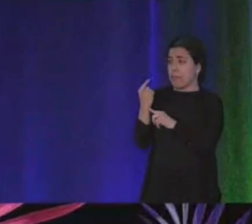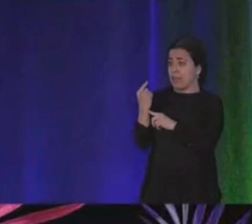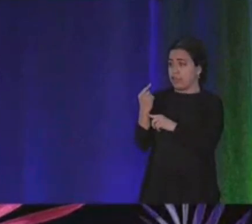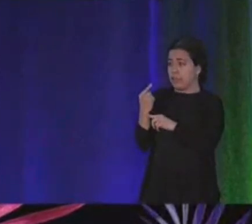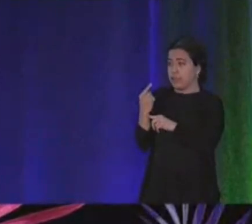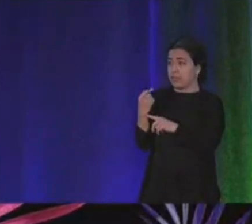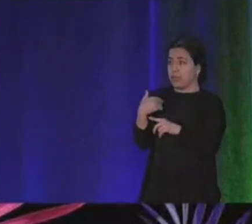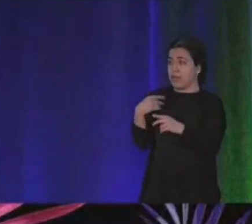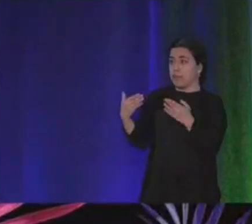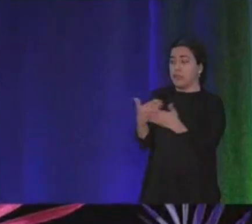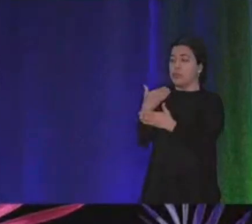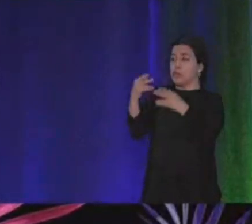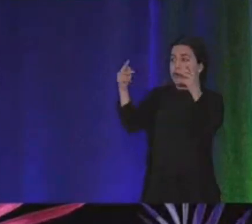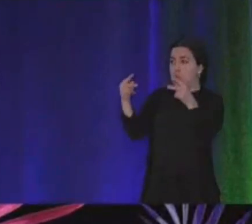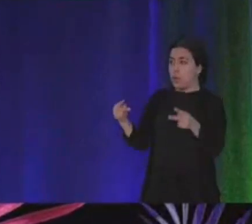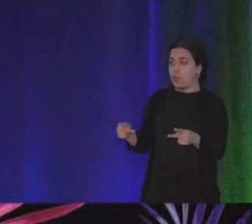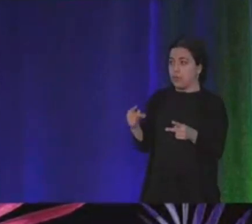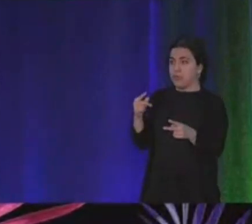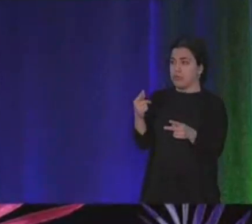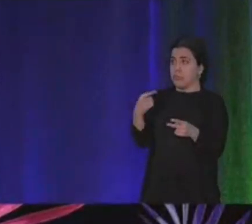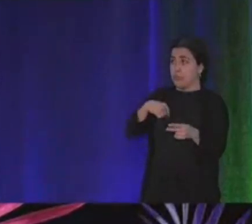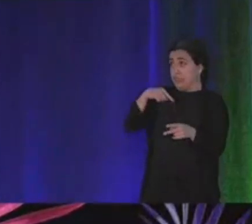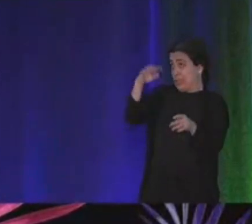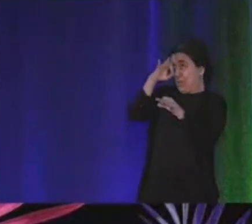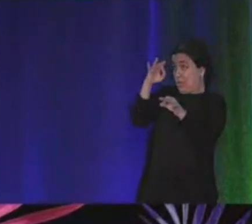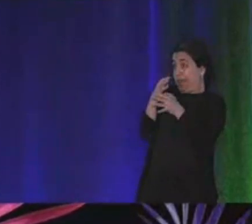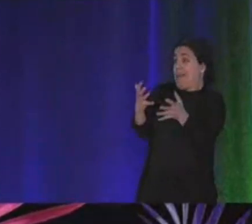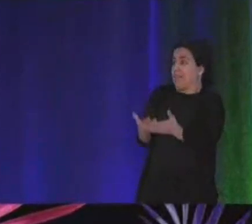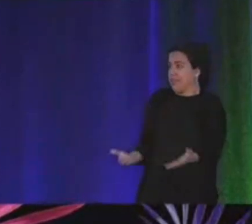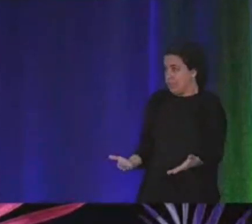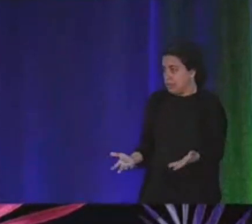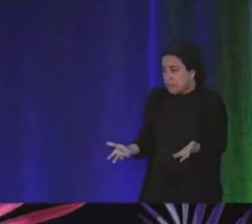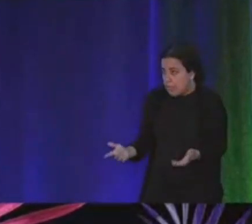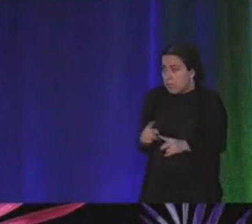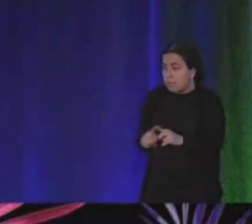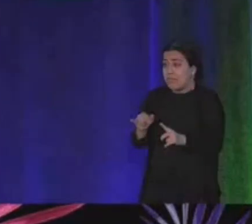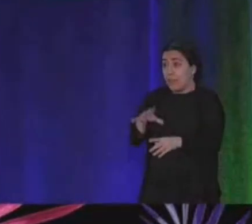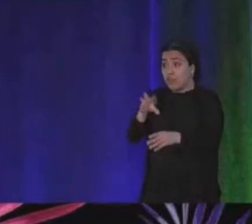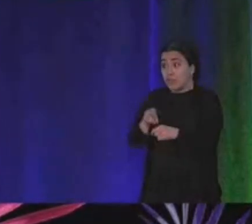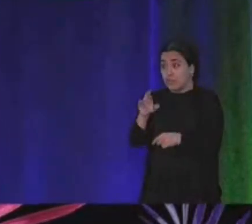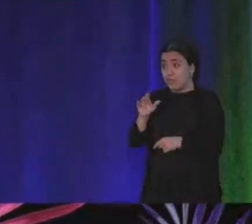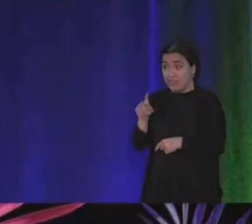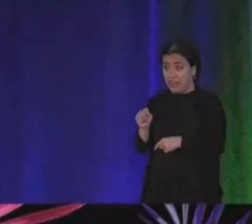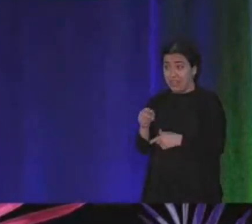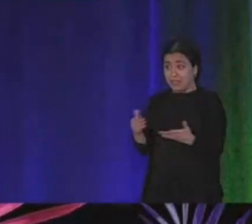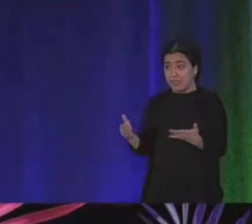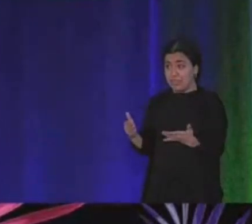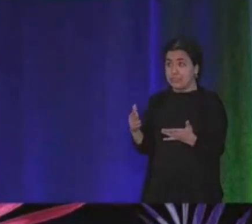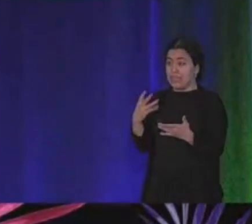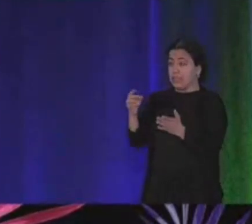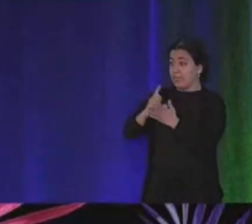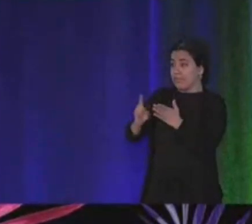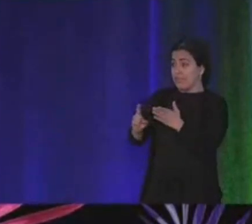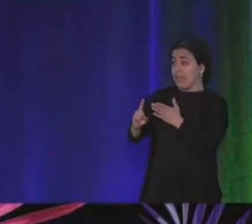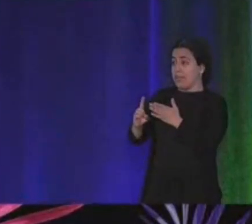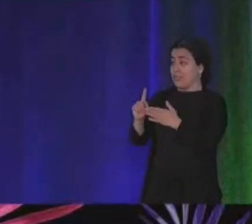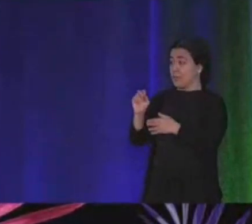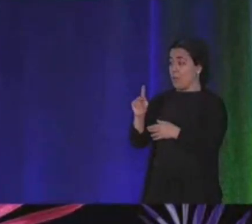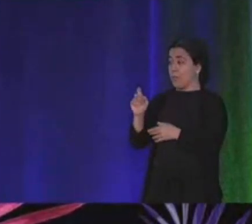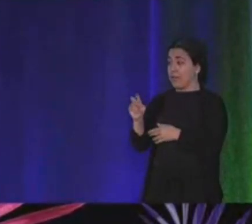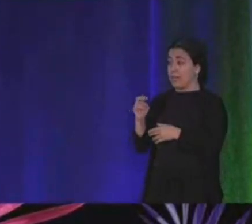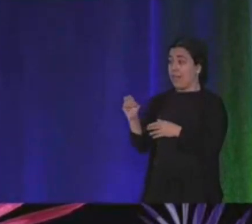So there's like a lot of things we don't know yet. So yeah. And Axiom includes React components and design tokens and the guidelines